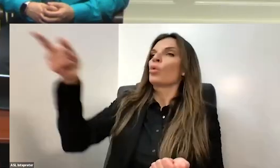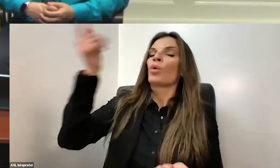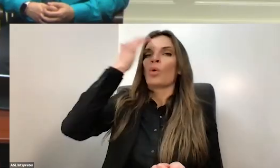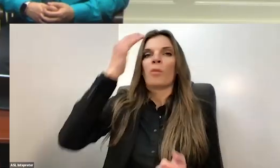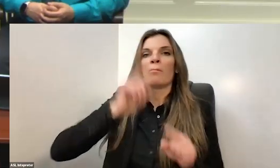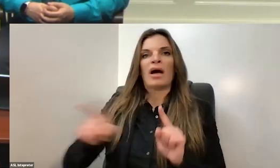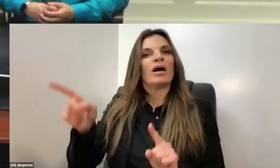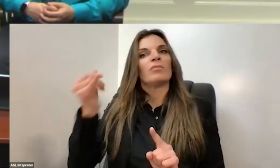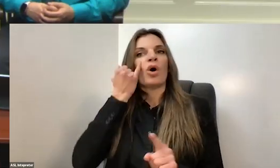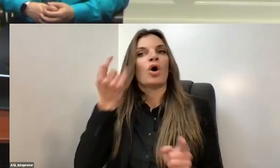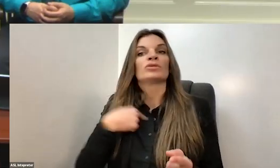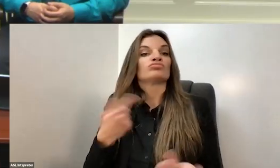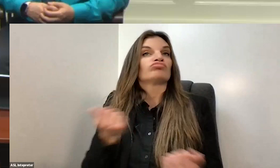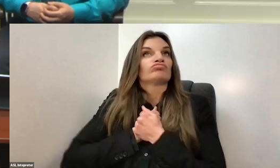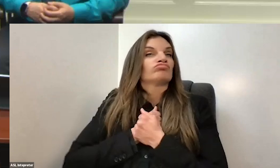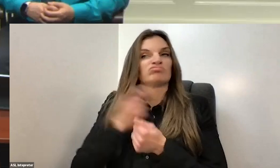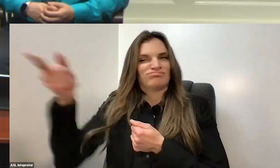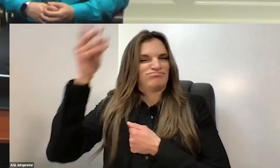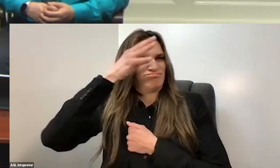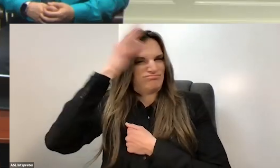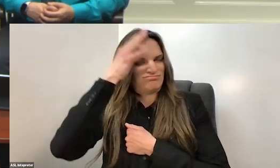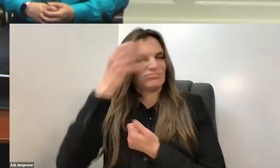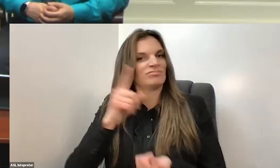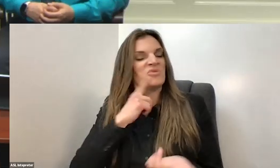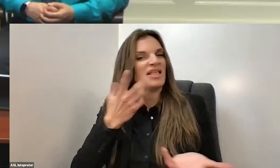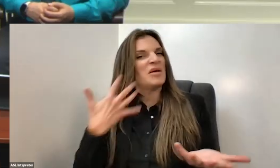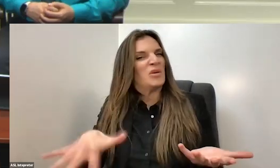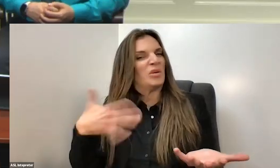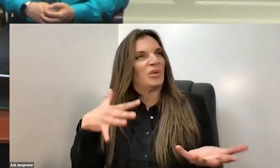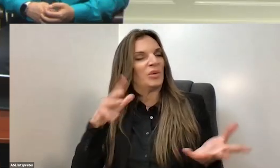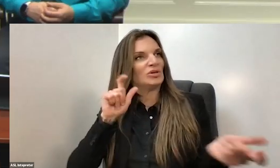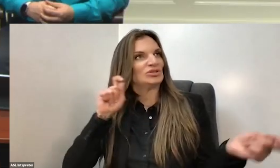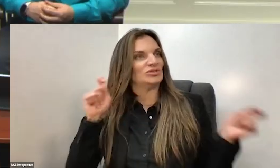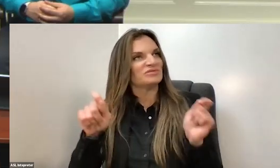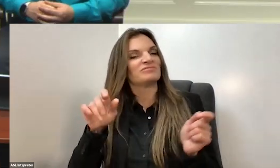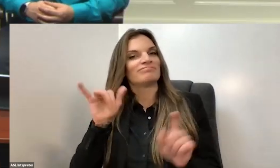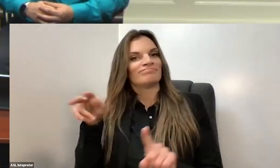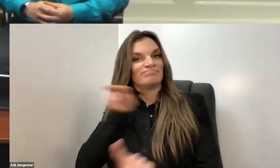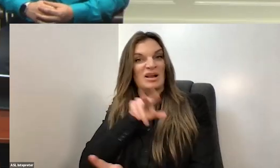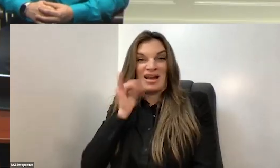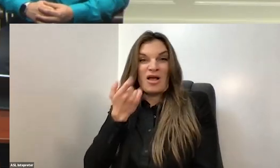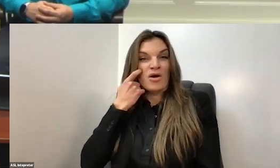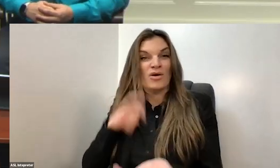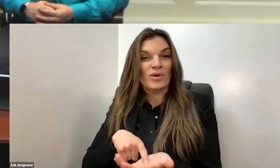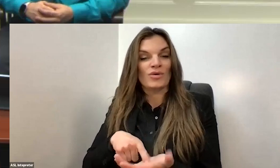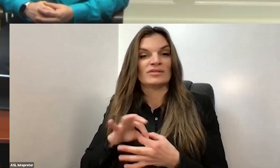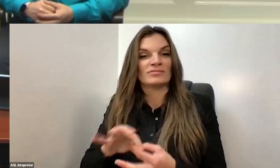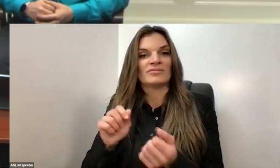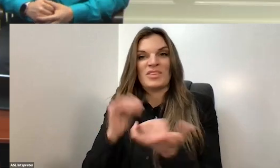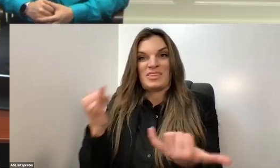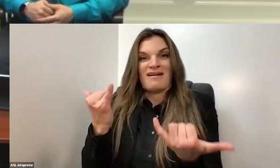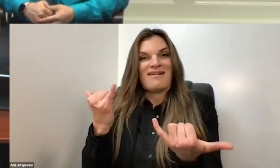And I've seen this over the last few years that gaming studios have really upped their game, particularly around the day of GAAD to make